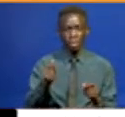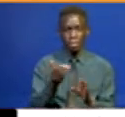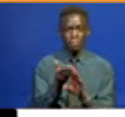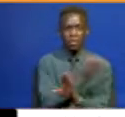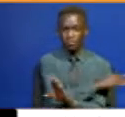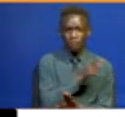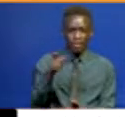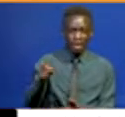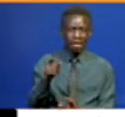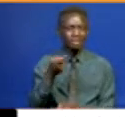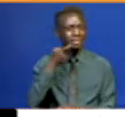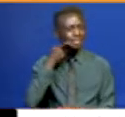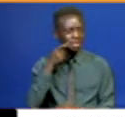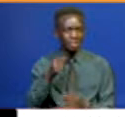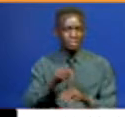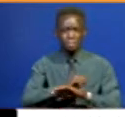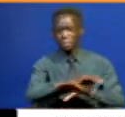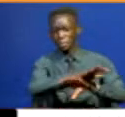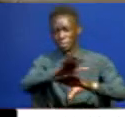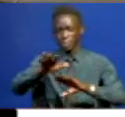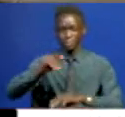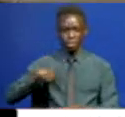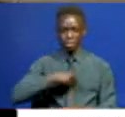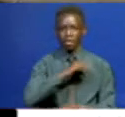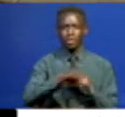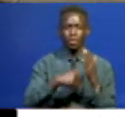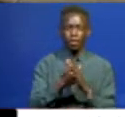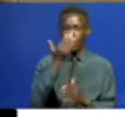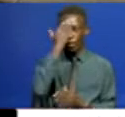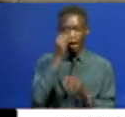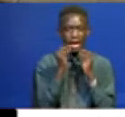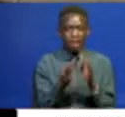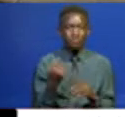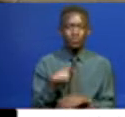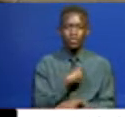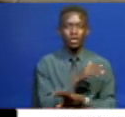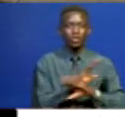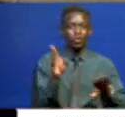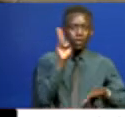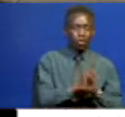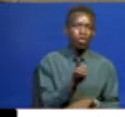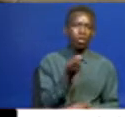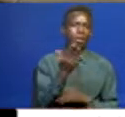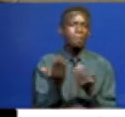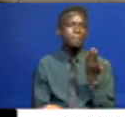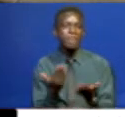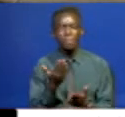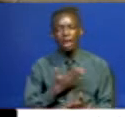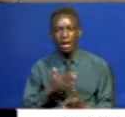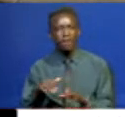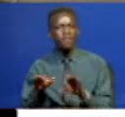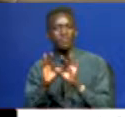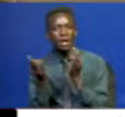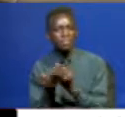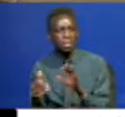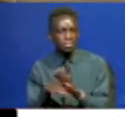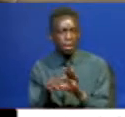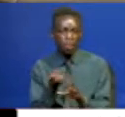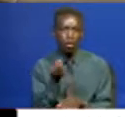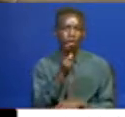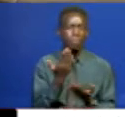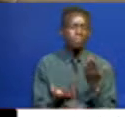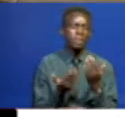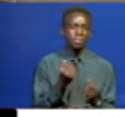day, even if you're not using, you're affected in one way or the other, either by a family member or even a colleague at work. You're